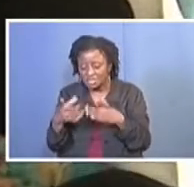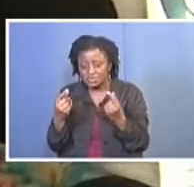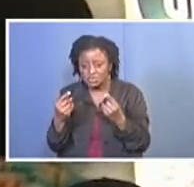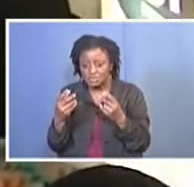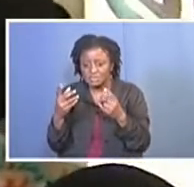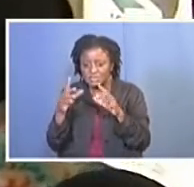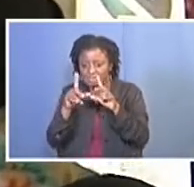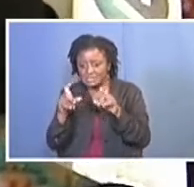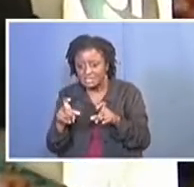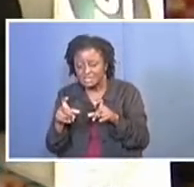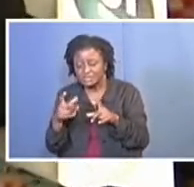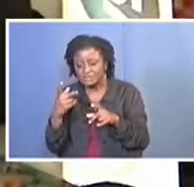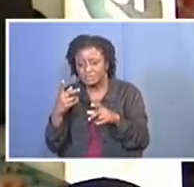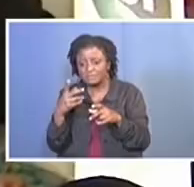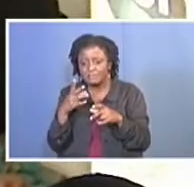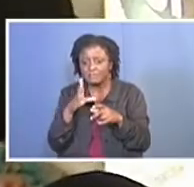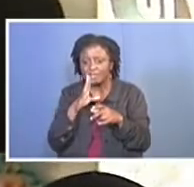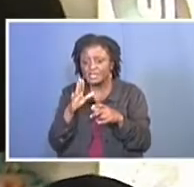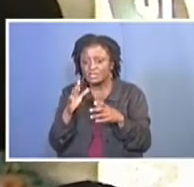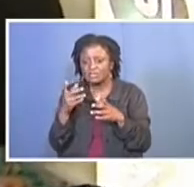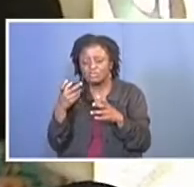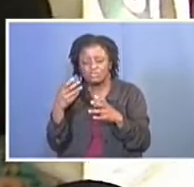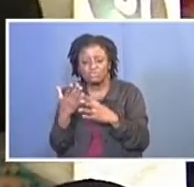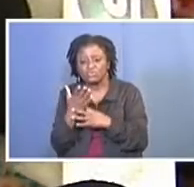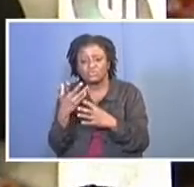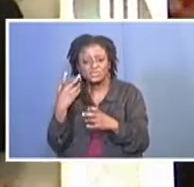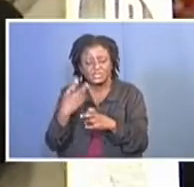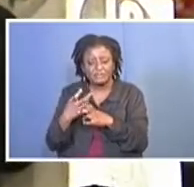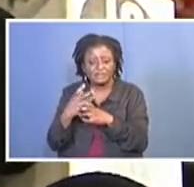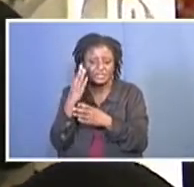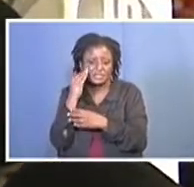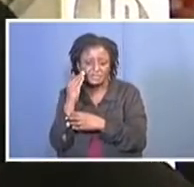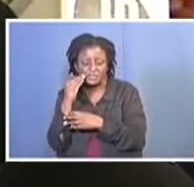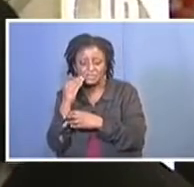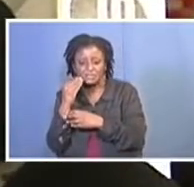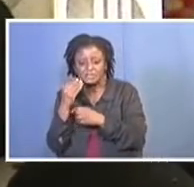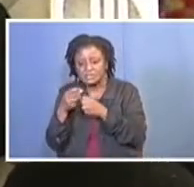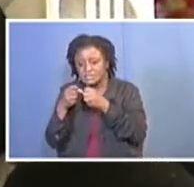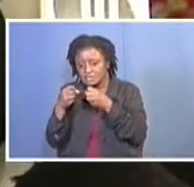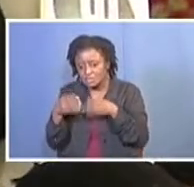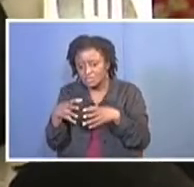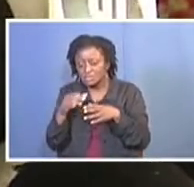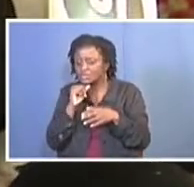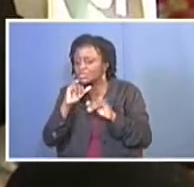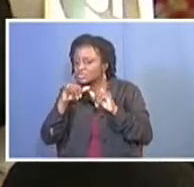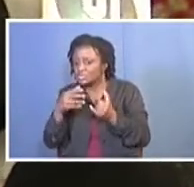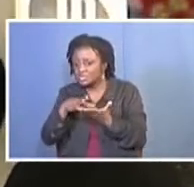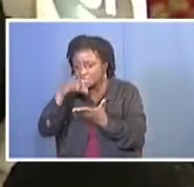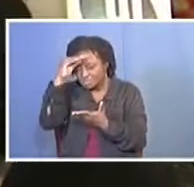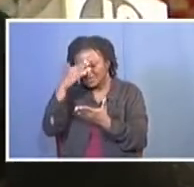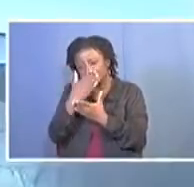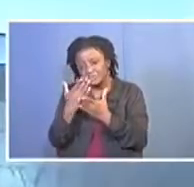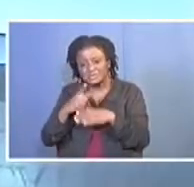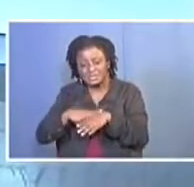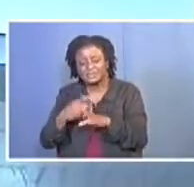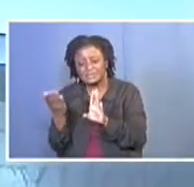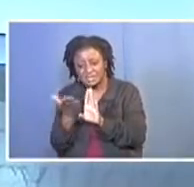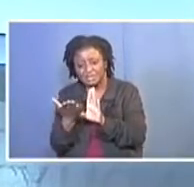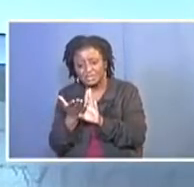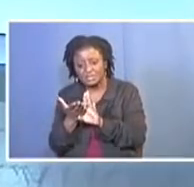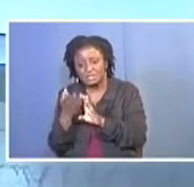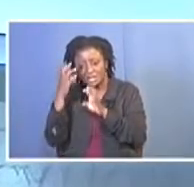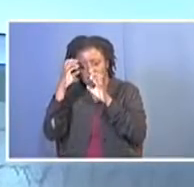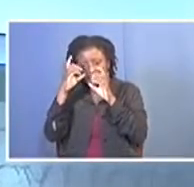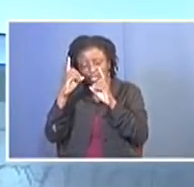very difficult, and the research is showing that the loss is not just learning, it's in some instances it's psychological. The